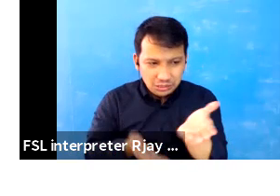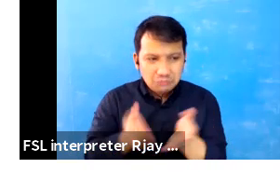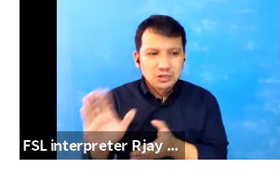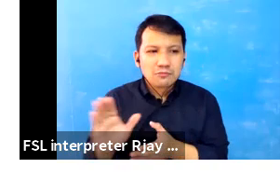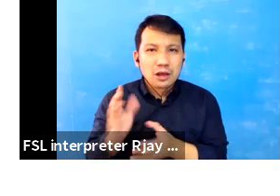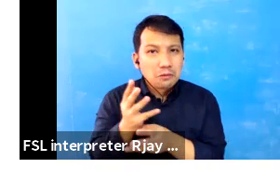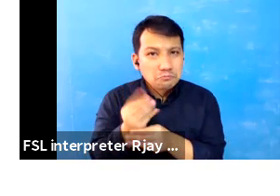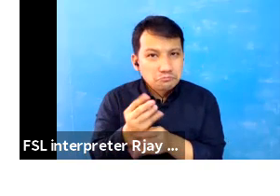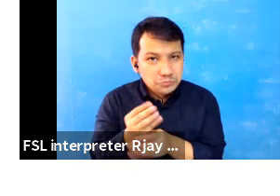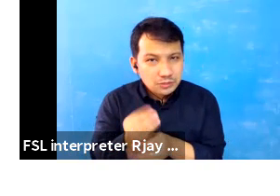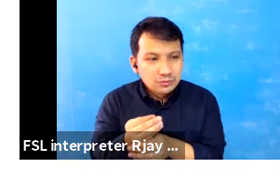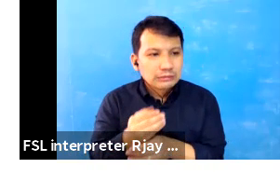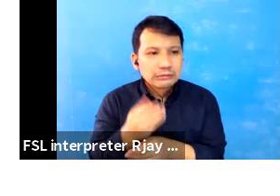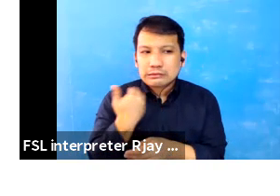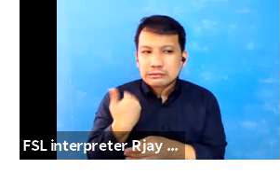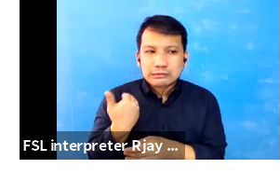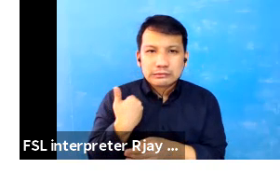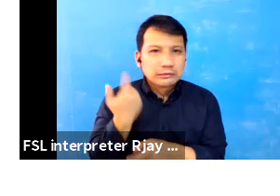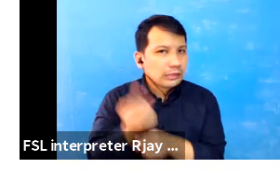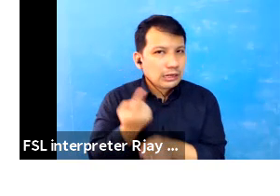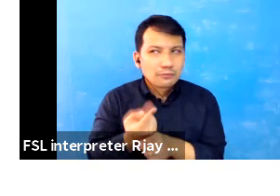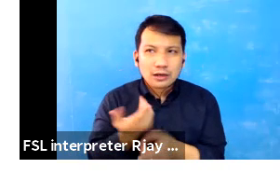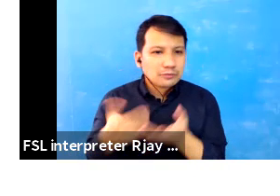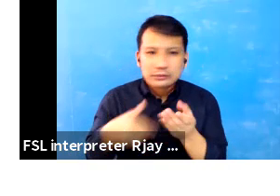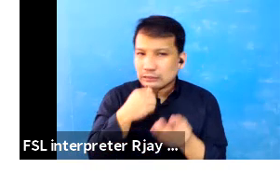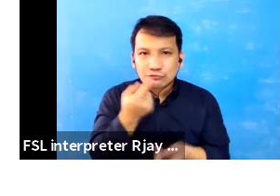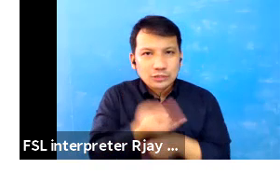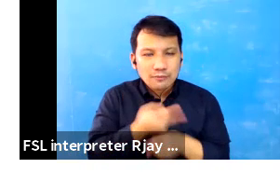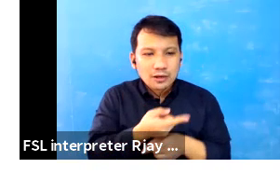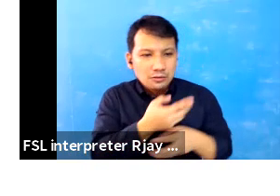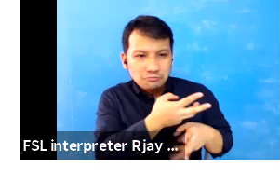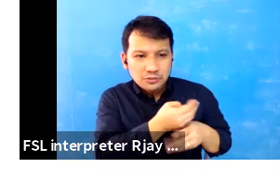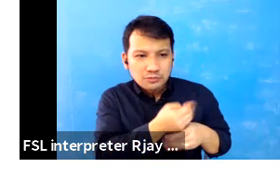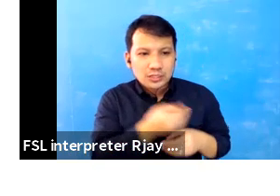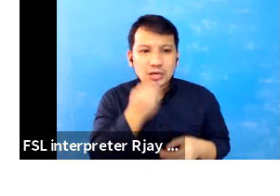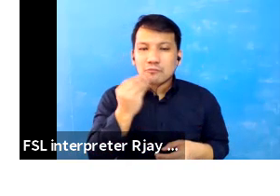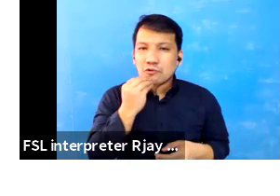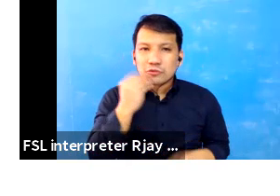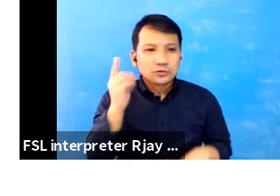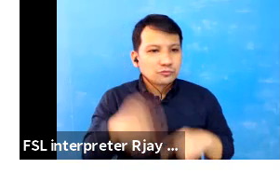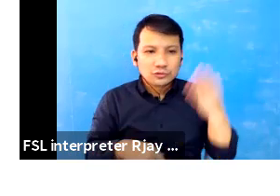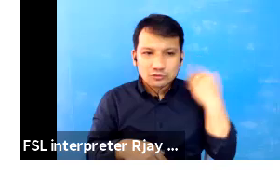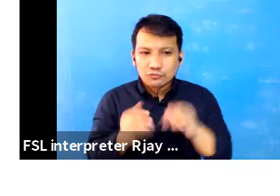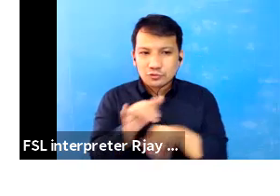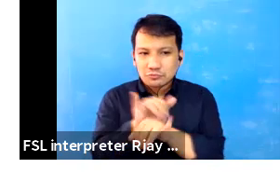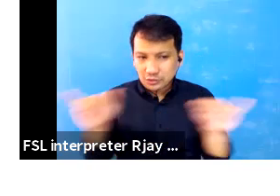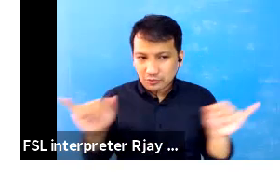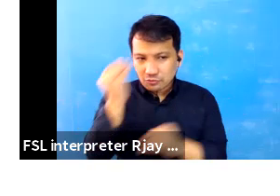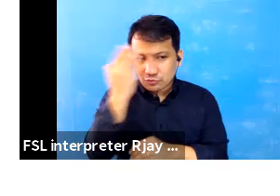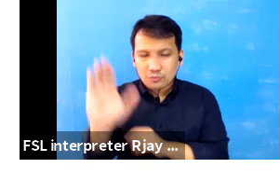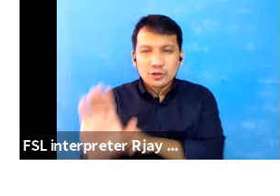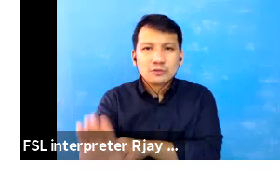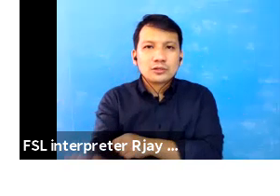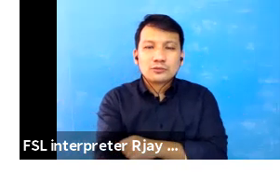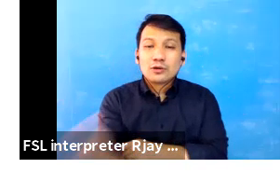milk that is given may not be the proper milk. And in addition, other foods will not suffice and will not be equivalent to the mother's